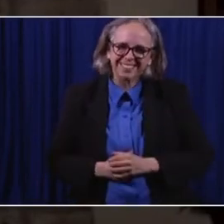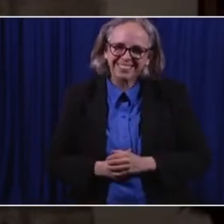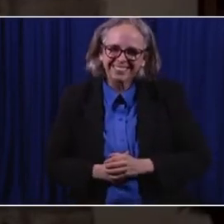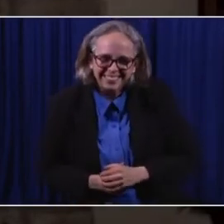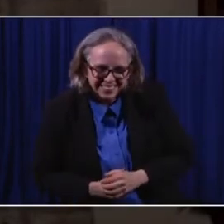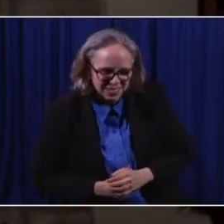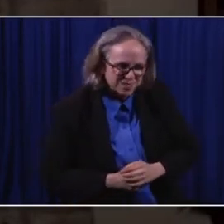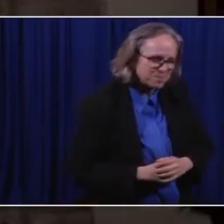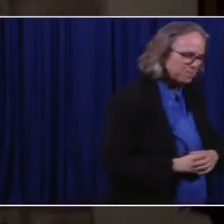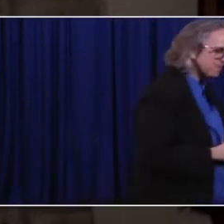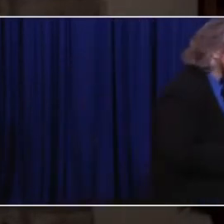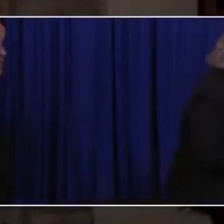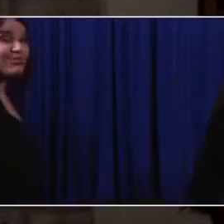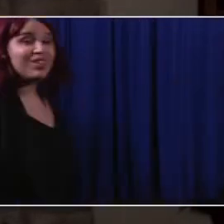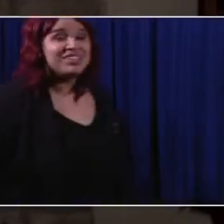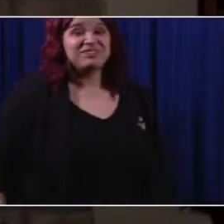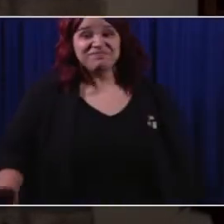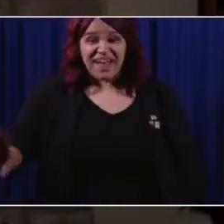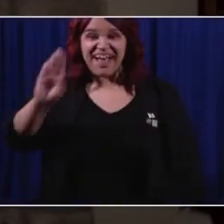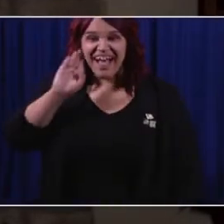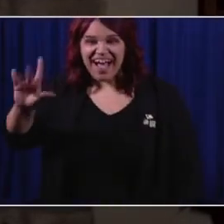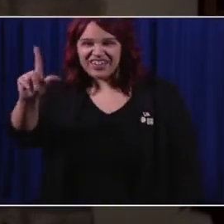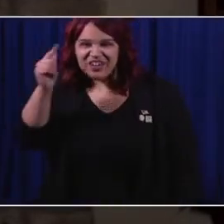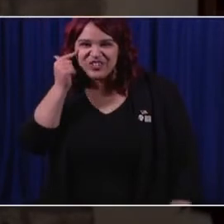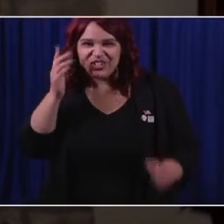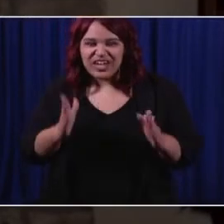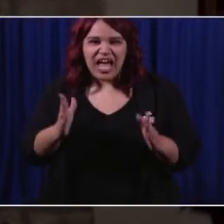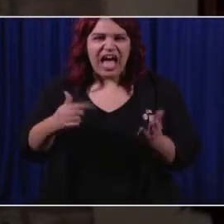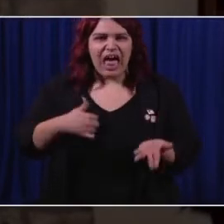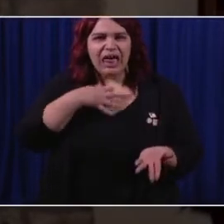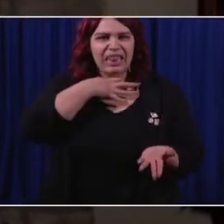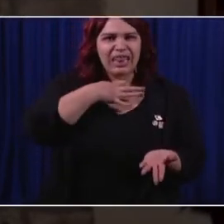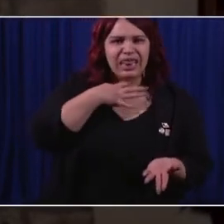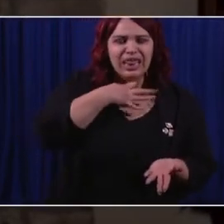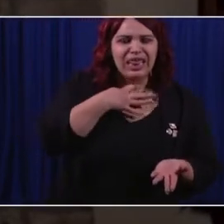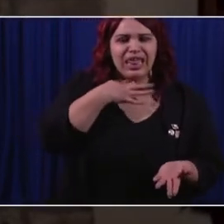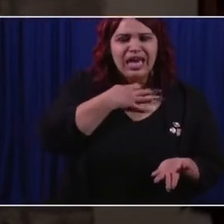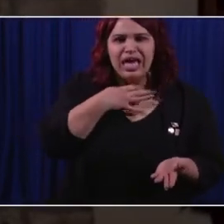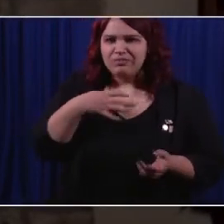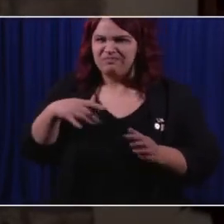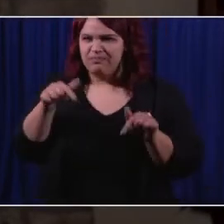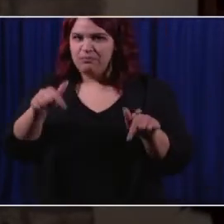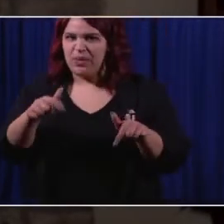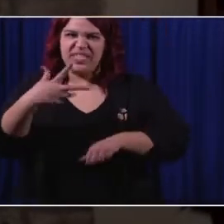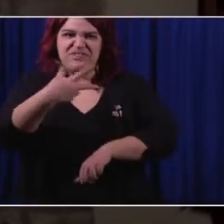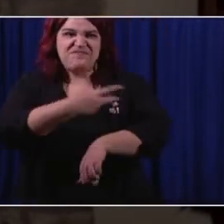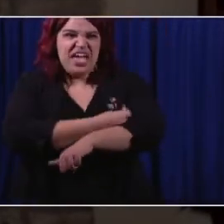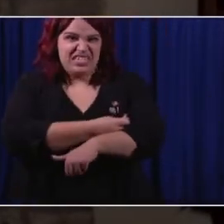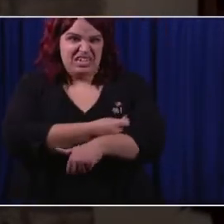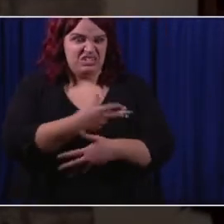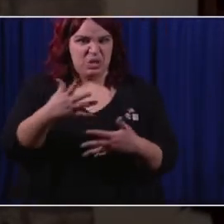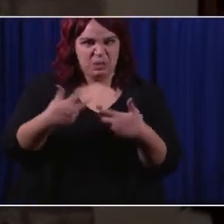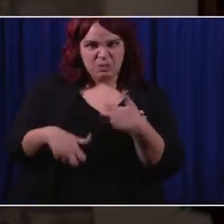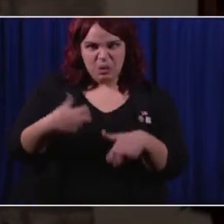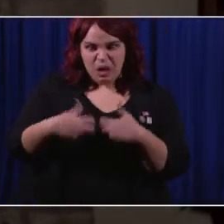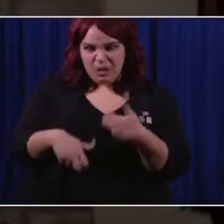Hi, Governor DeWine. I am just wondering, again, going back to the vaccination problem. I mean, Ohio's